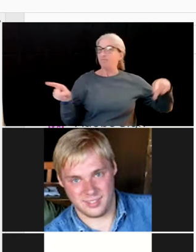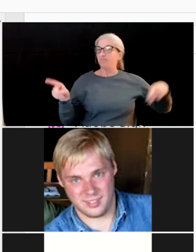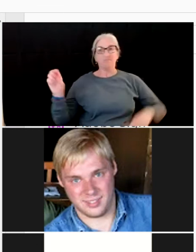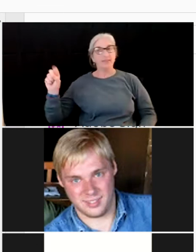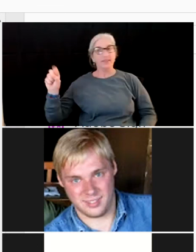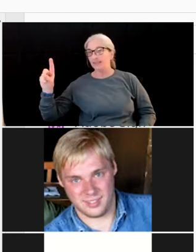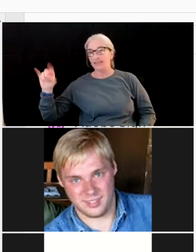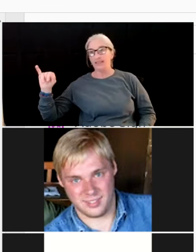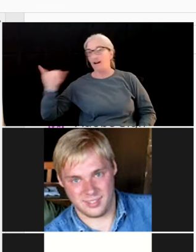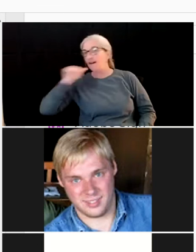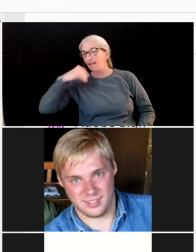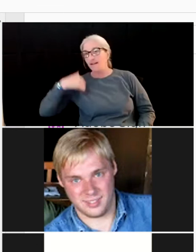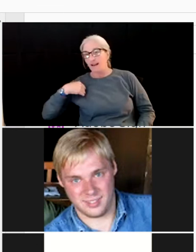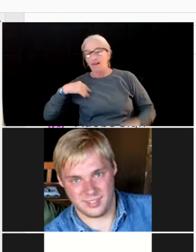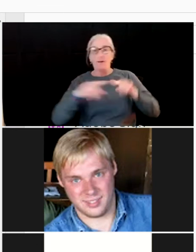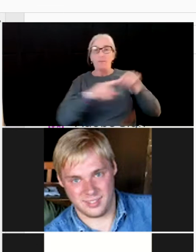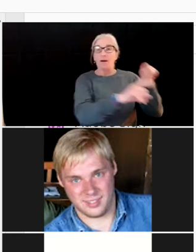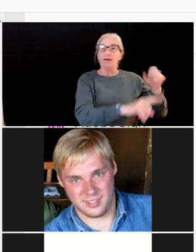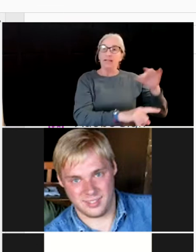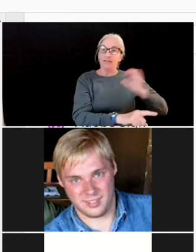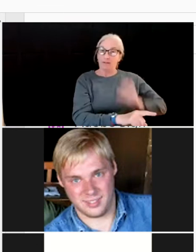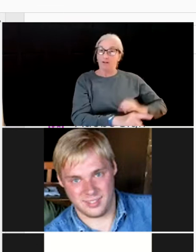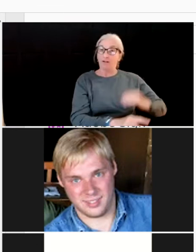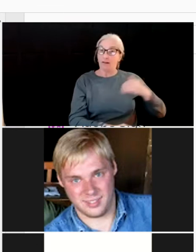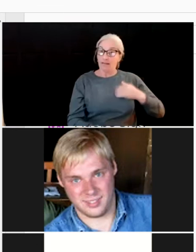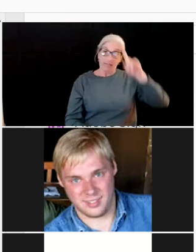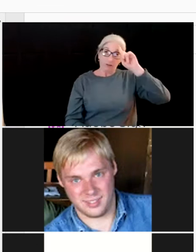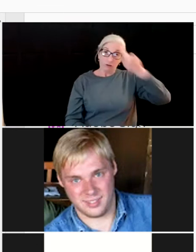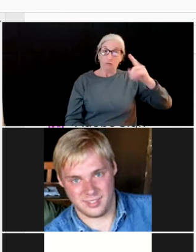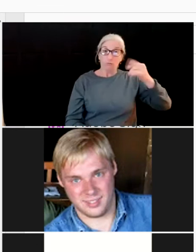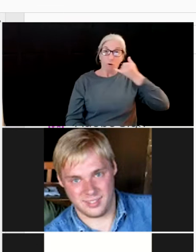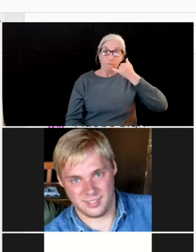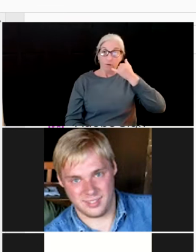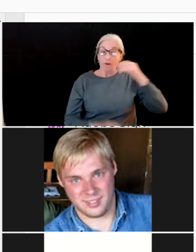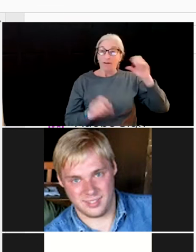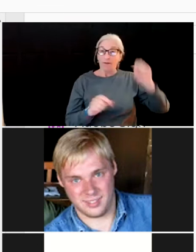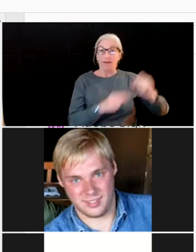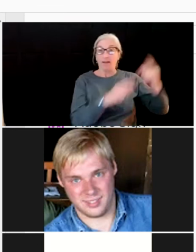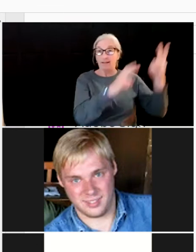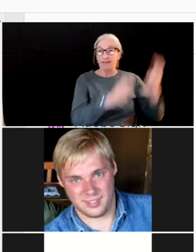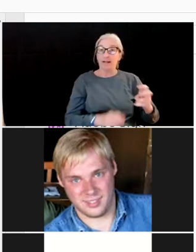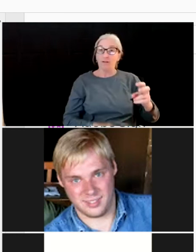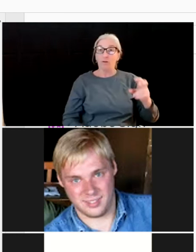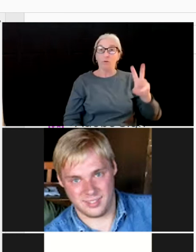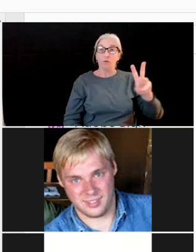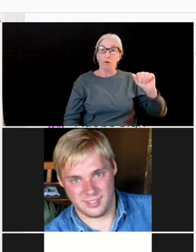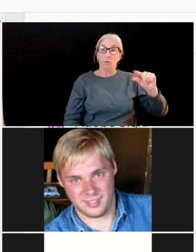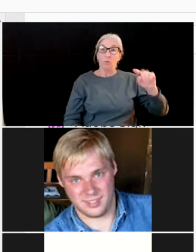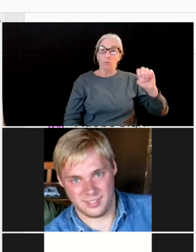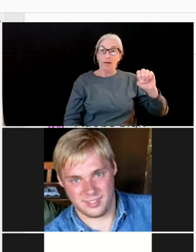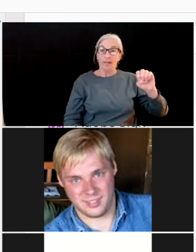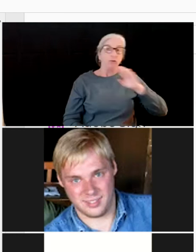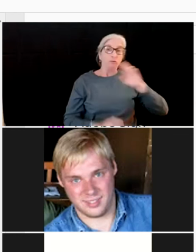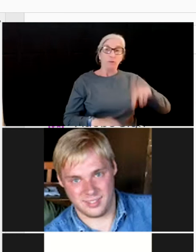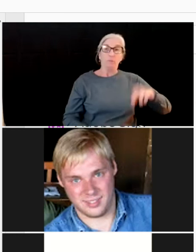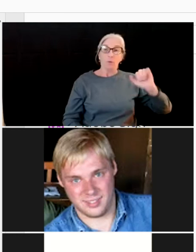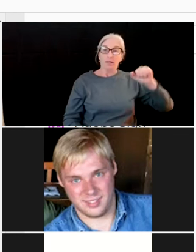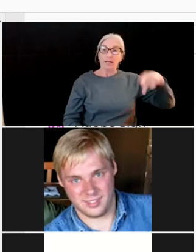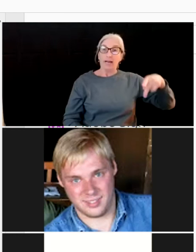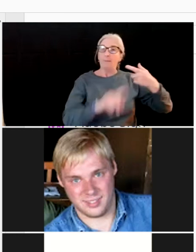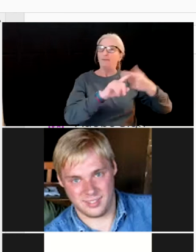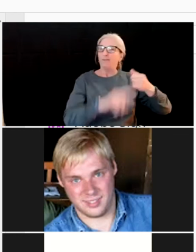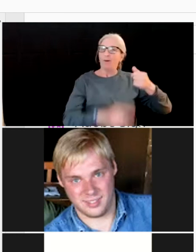if a client has a smartphone, they can download this wage reporting app from the App Store or Google Play if they have